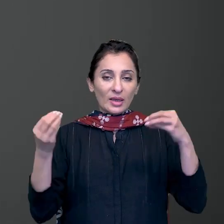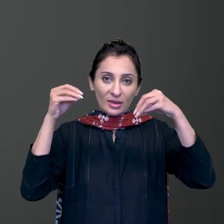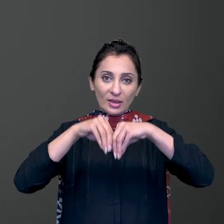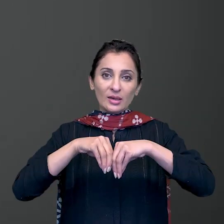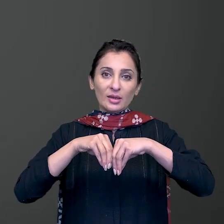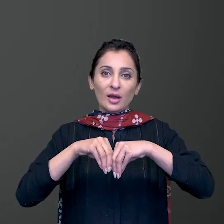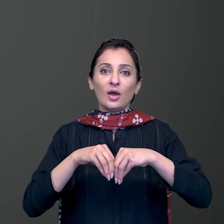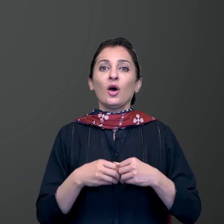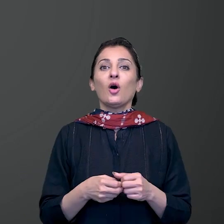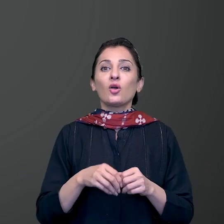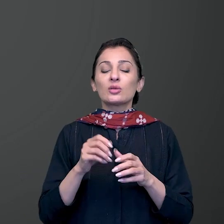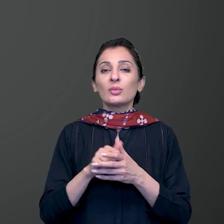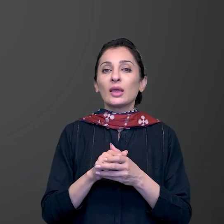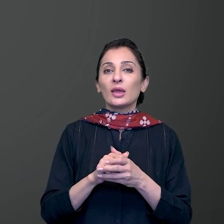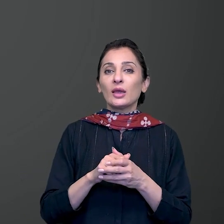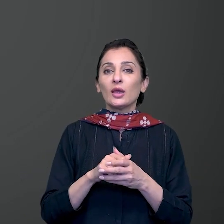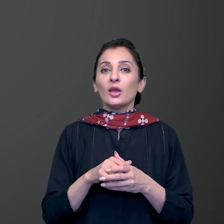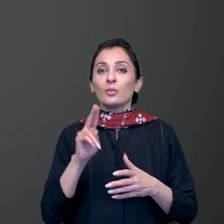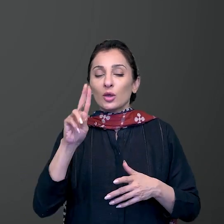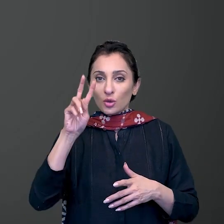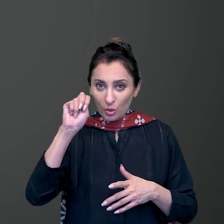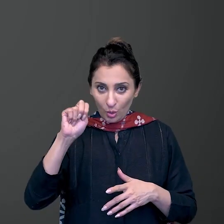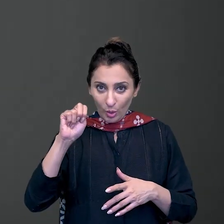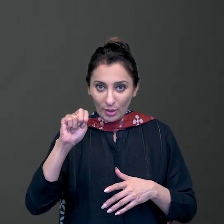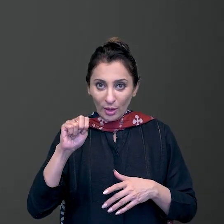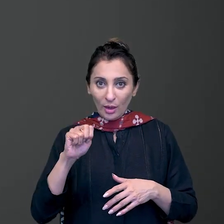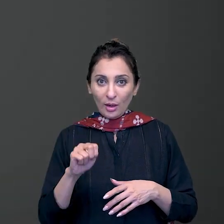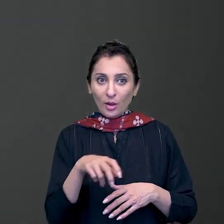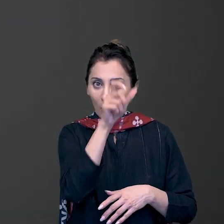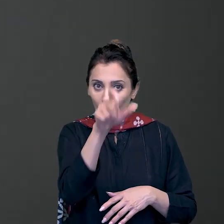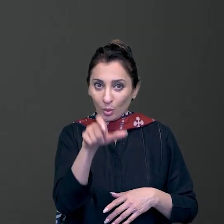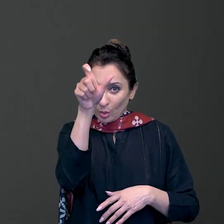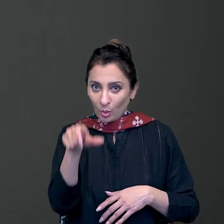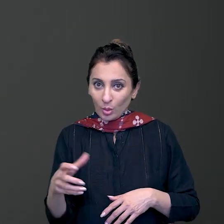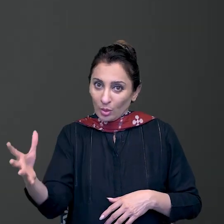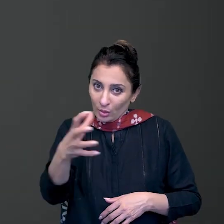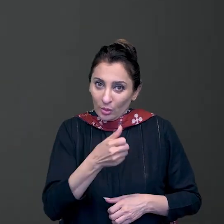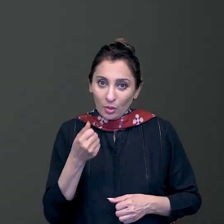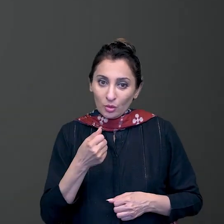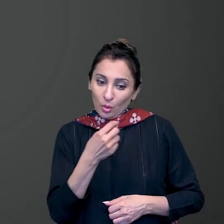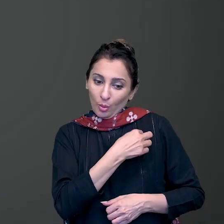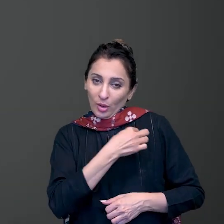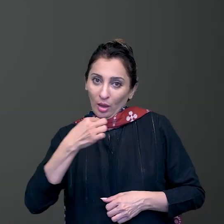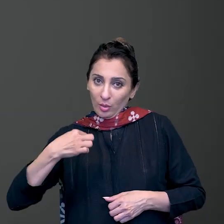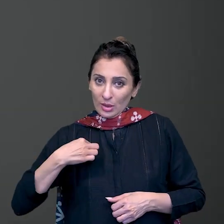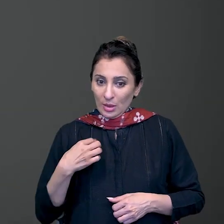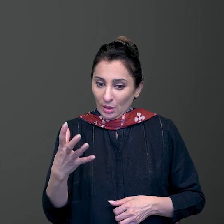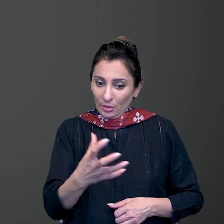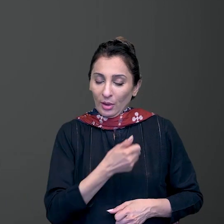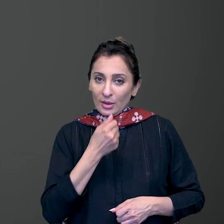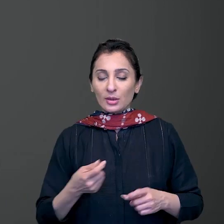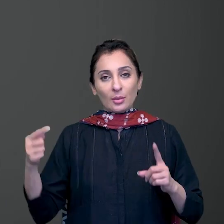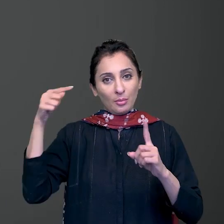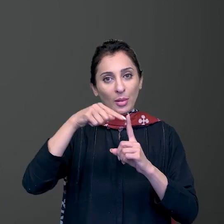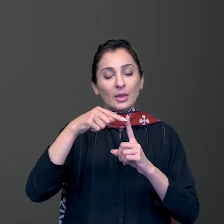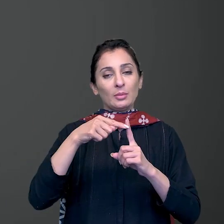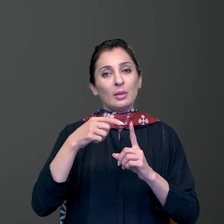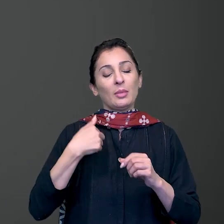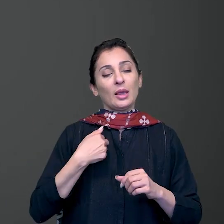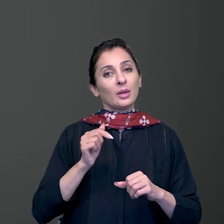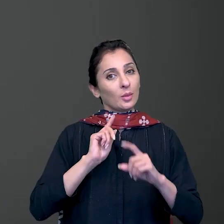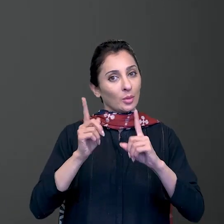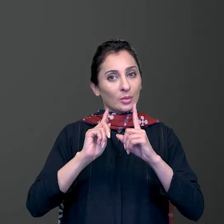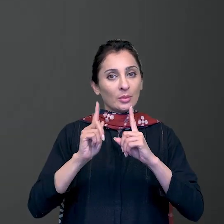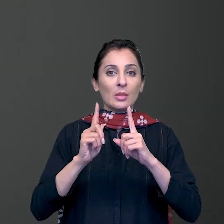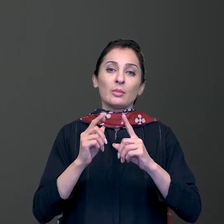UN conference. It was discussing Article 12 of the Universal Declaration of Human Rights, which was the right to